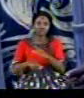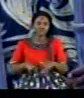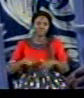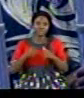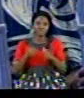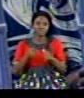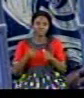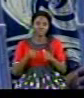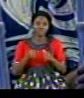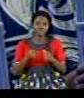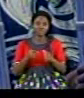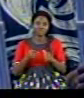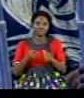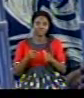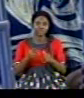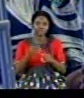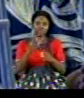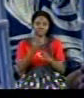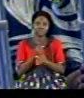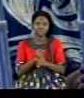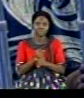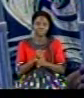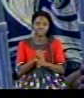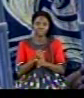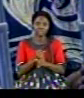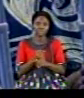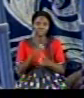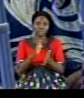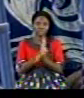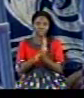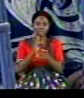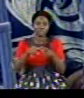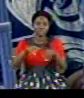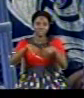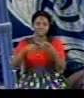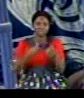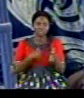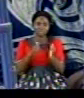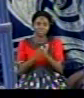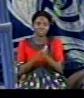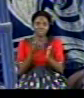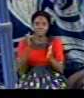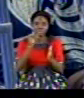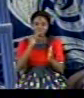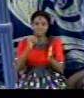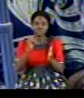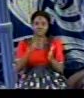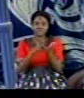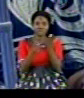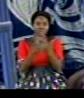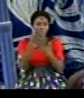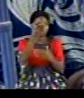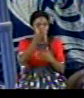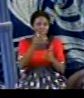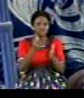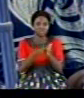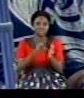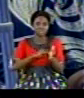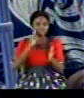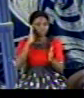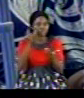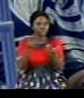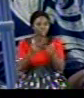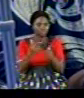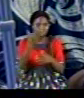a paper to give me, said there is crusade here, so I should come here, and he know that I will